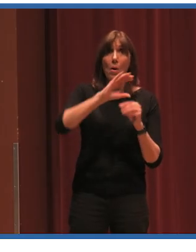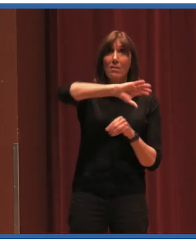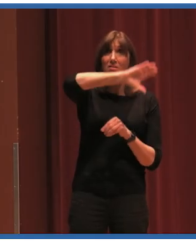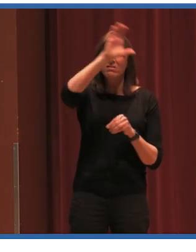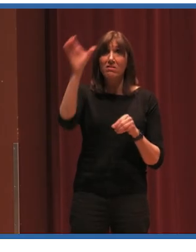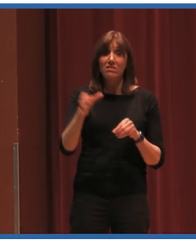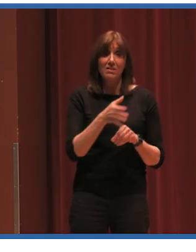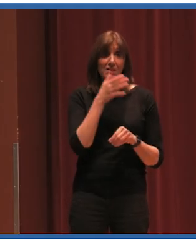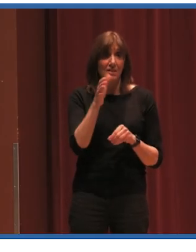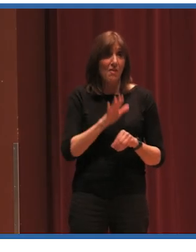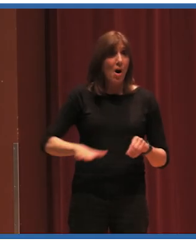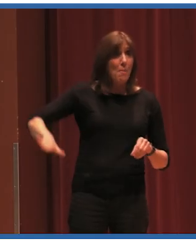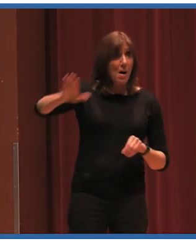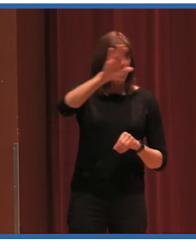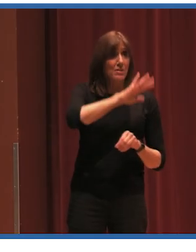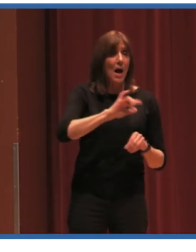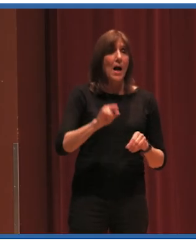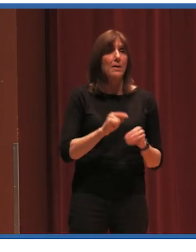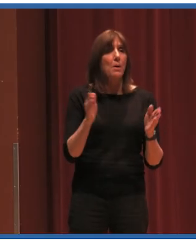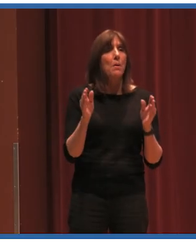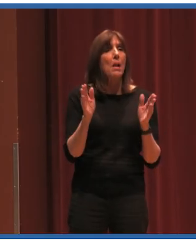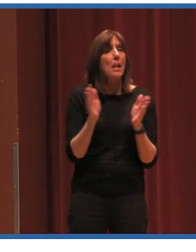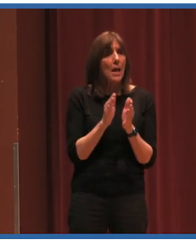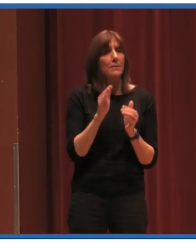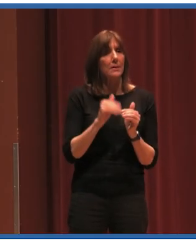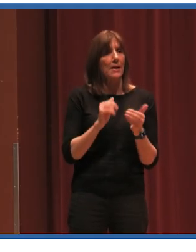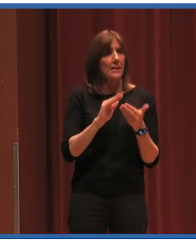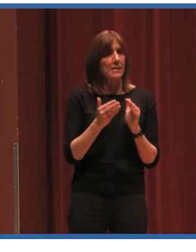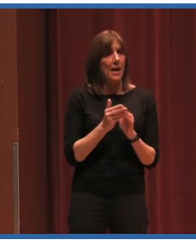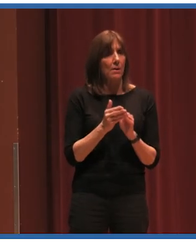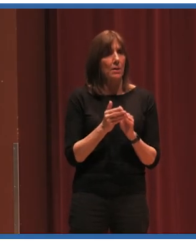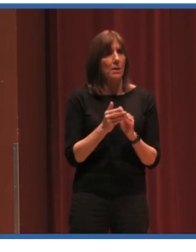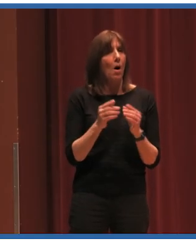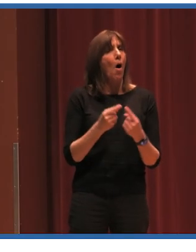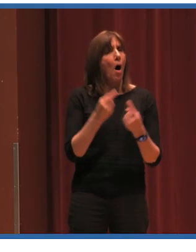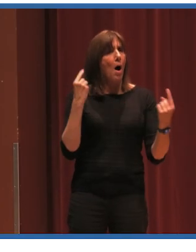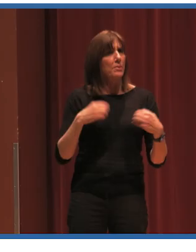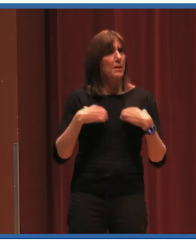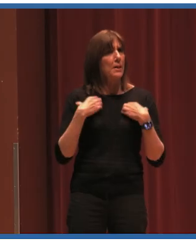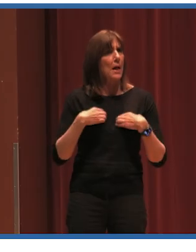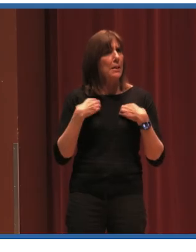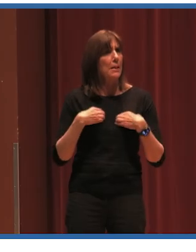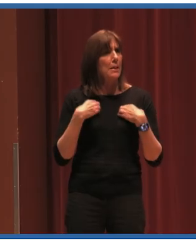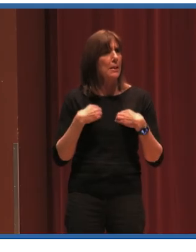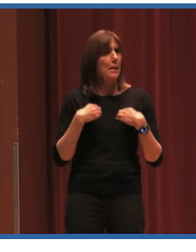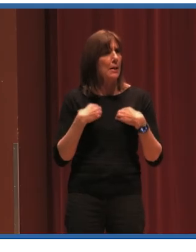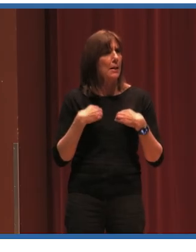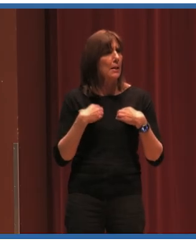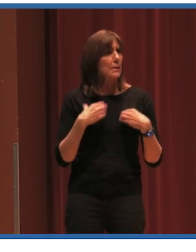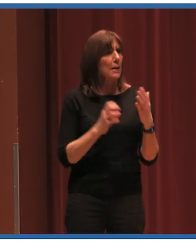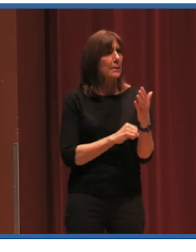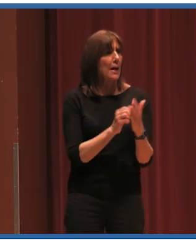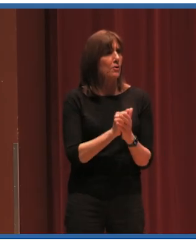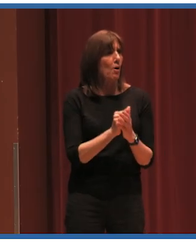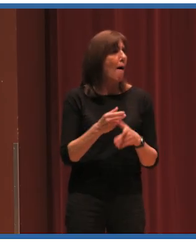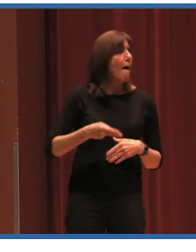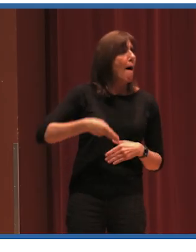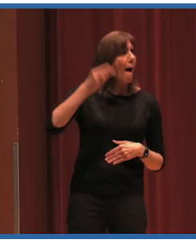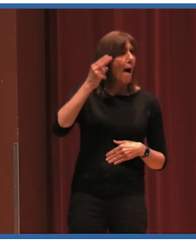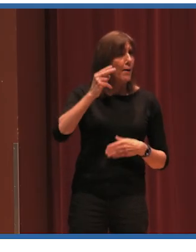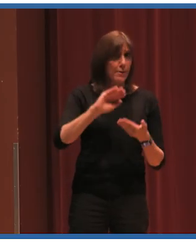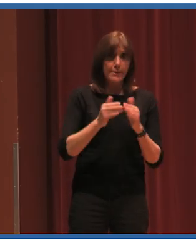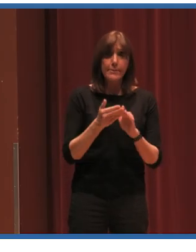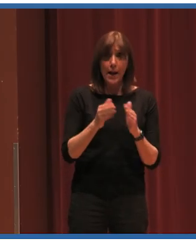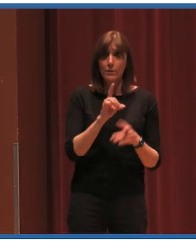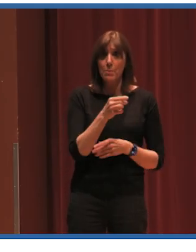Opposite pattern for lung cancer, where now you see some of the higher rates in downtown